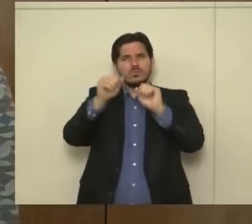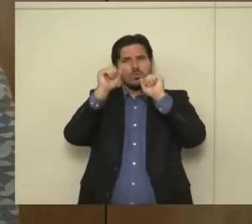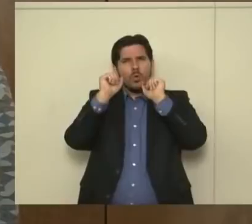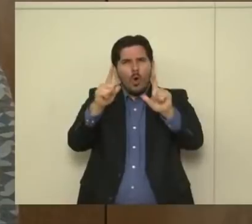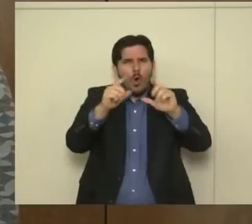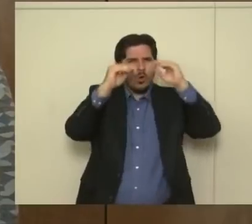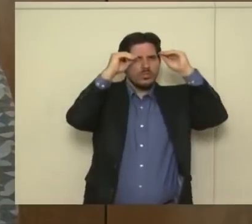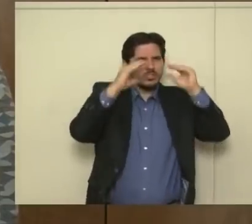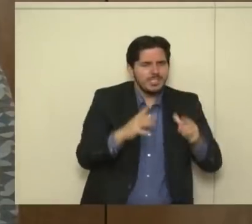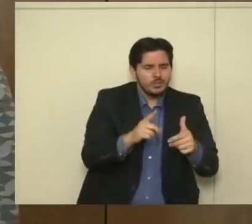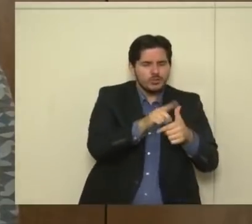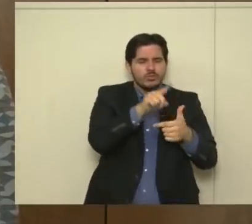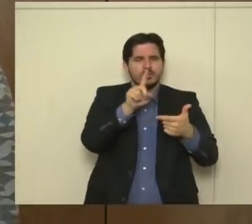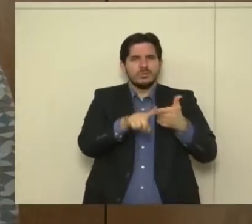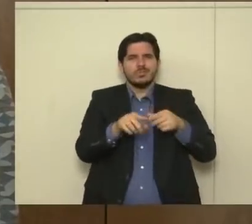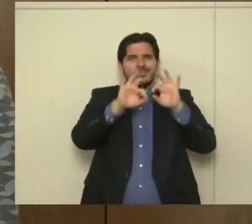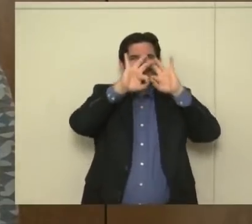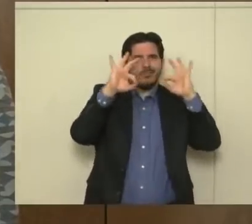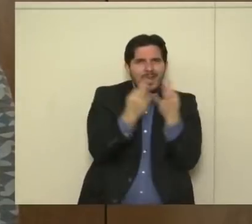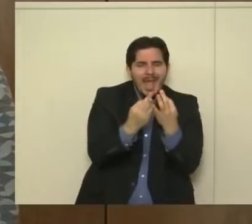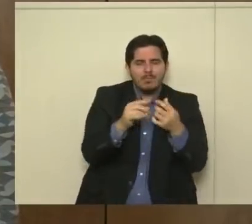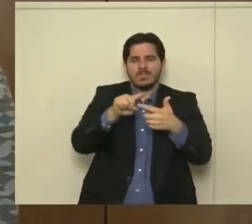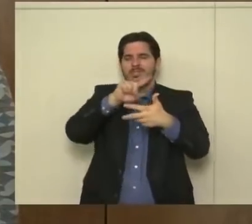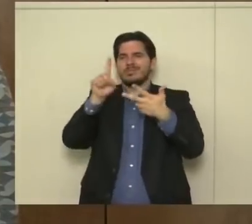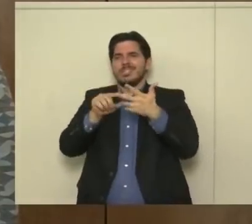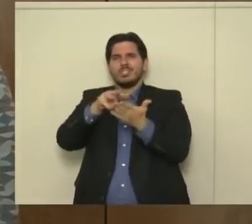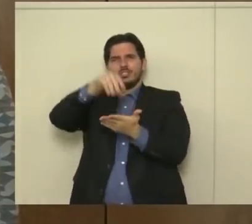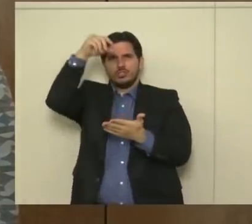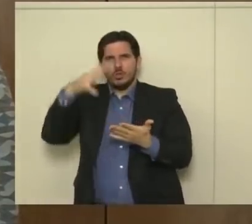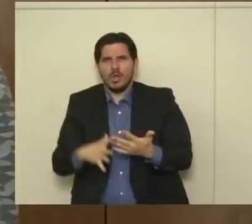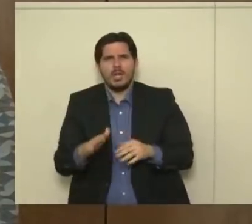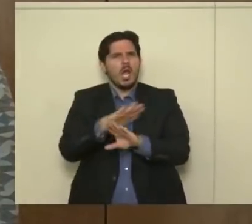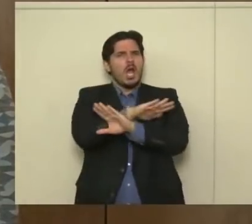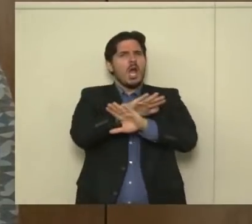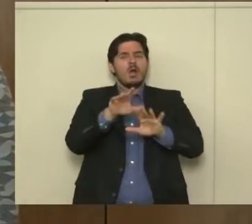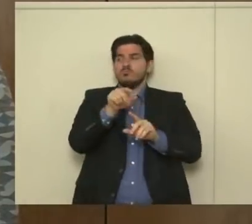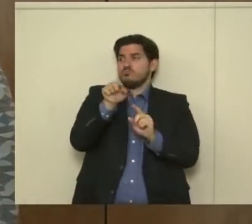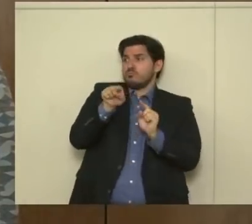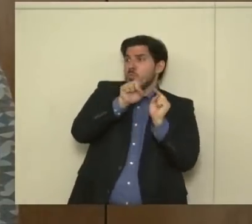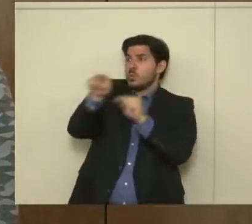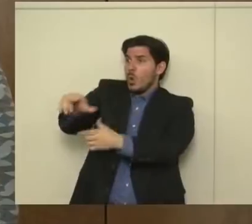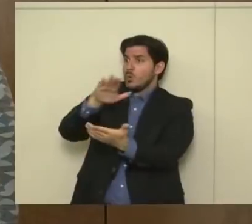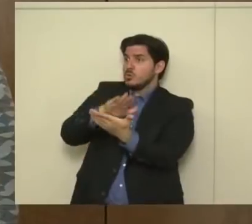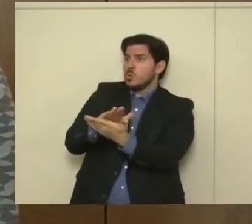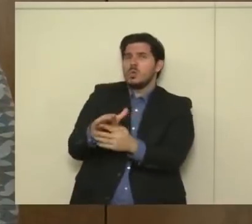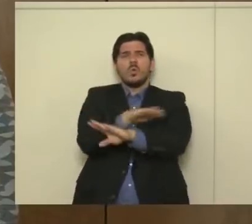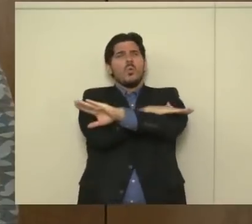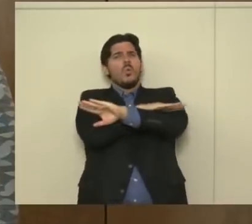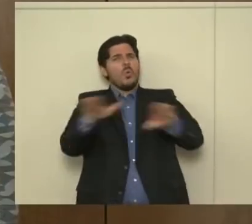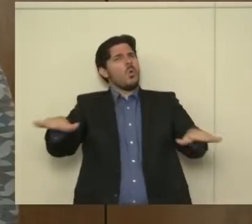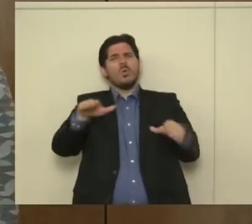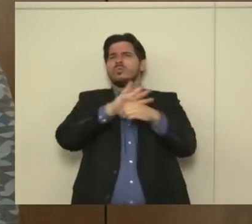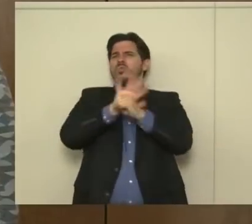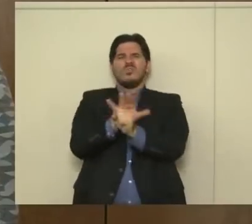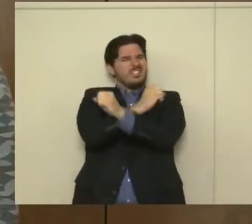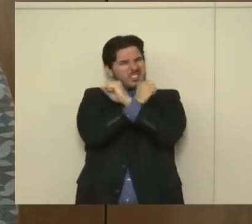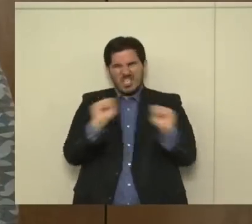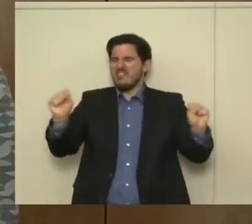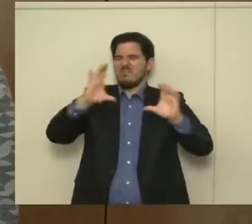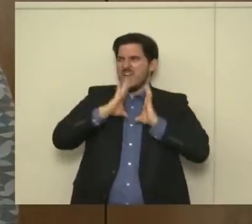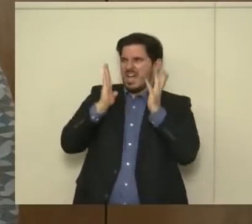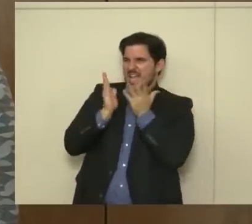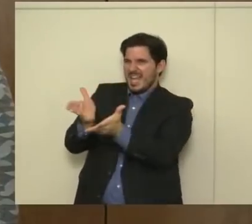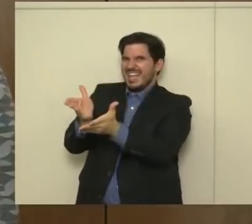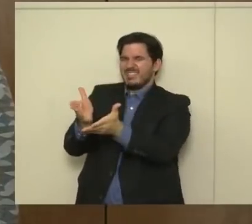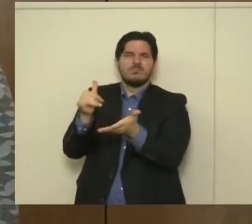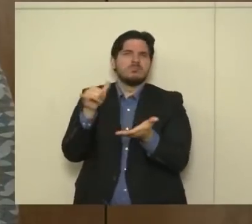means everyone in the public education system, will not get, by virtue of going to school, COVID. Well, that's impossible. And